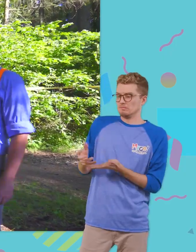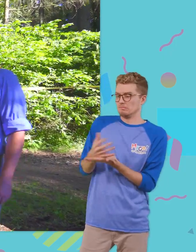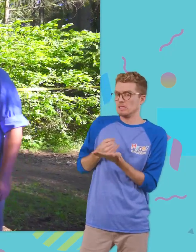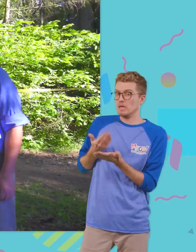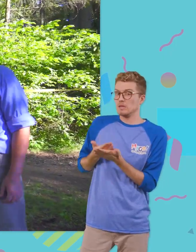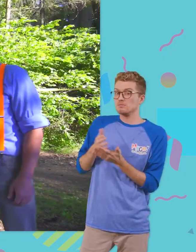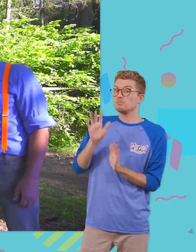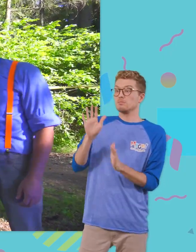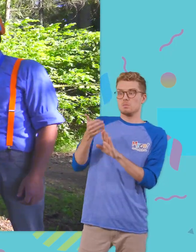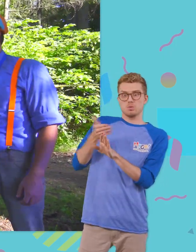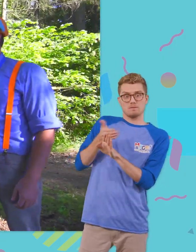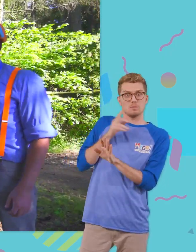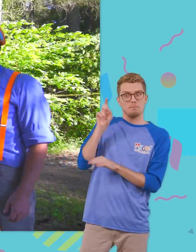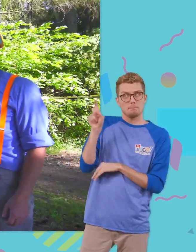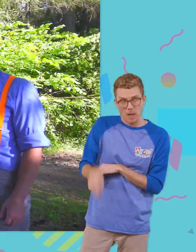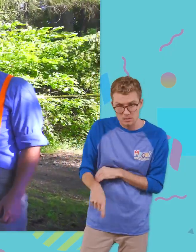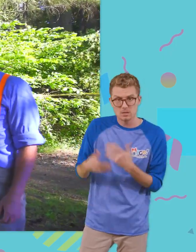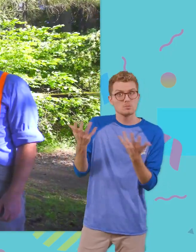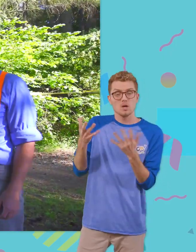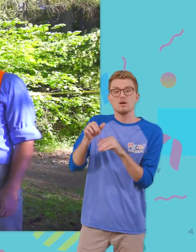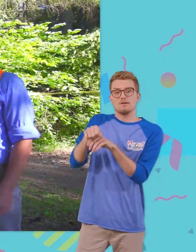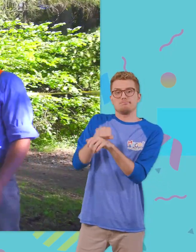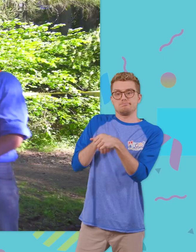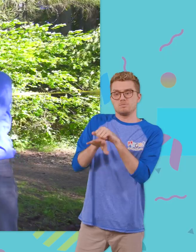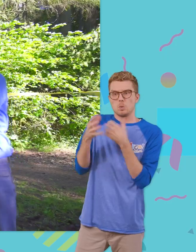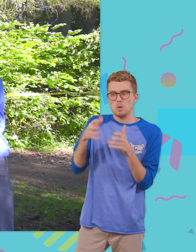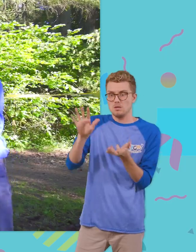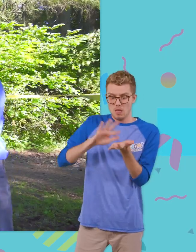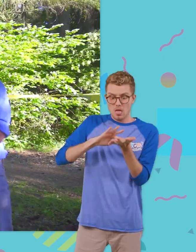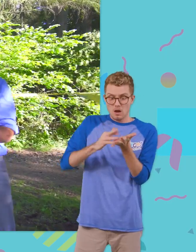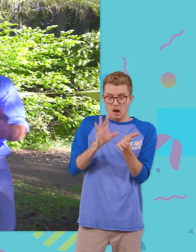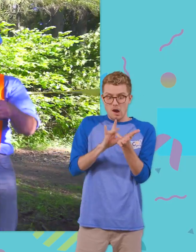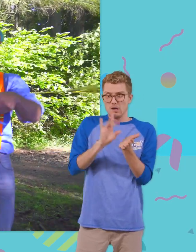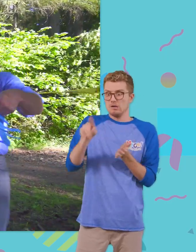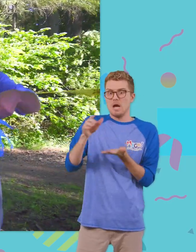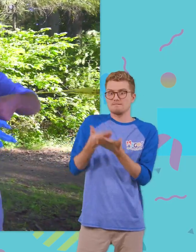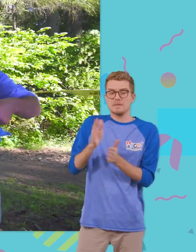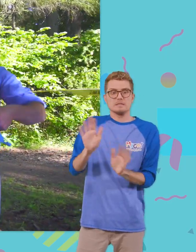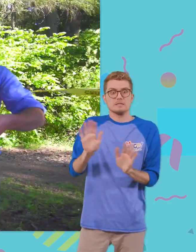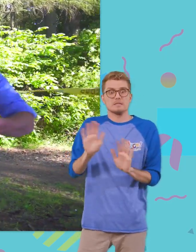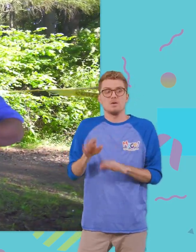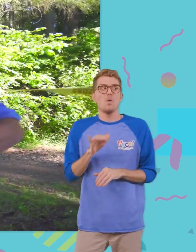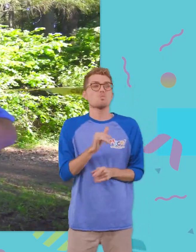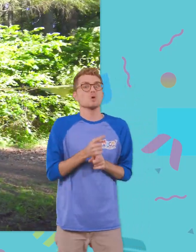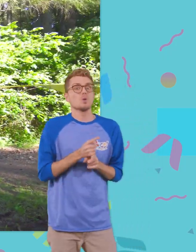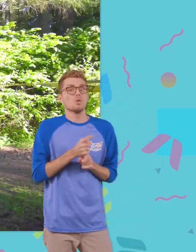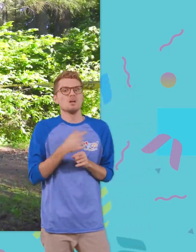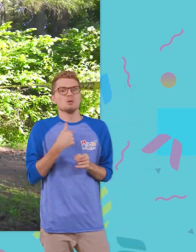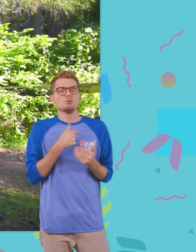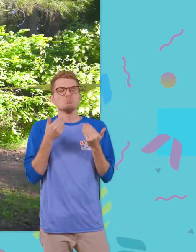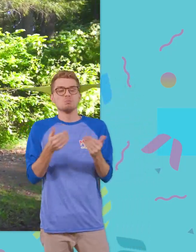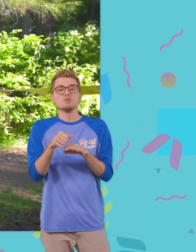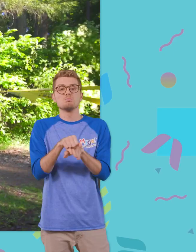evidence. Okay. But before we do so, we gotta put gloves on because we don't want your fingerprints being on it. Right. Okay, so we have to put these gloves